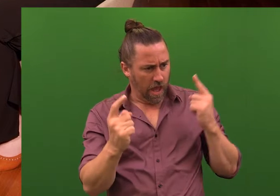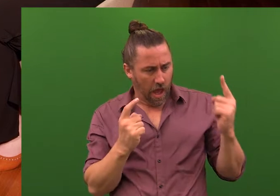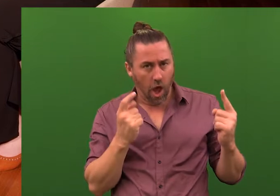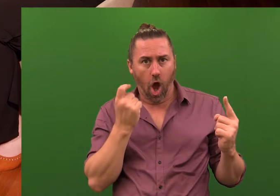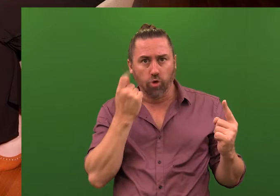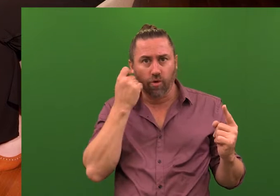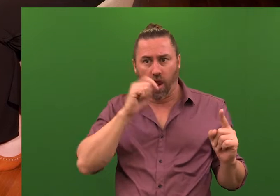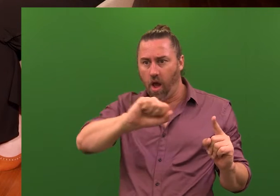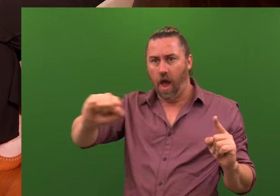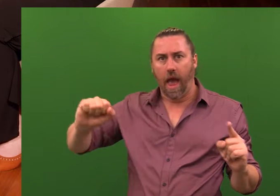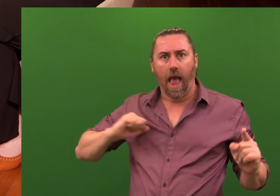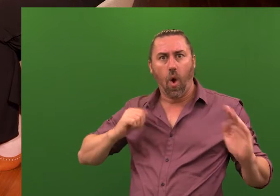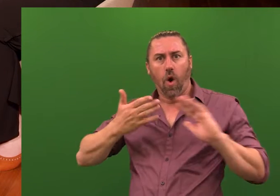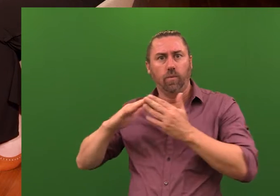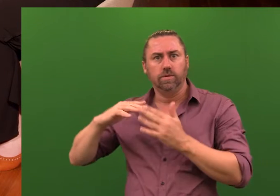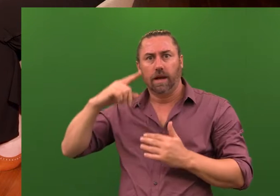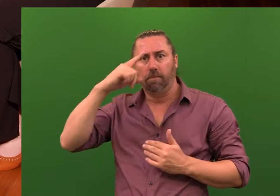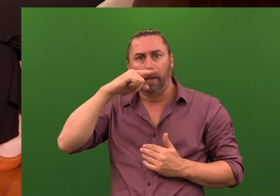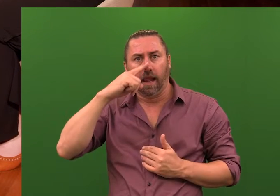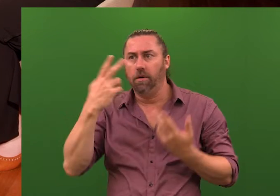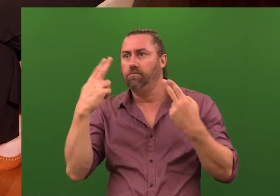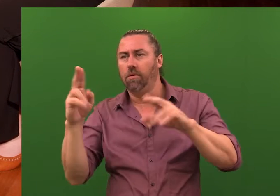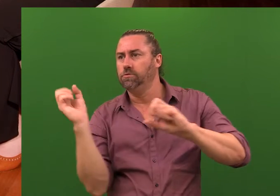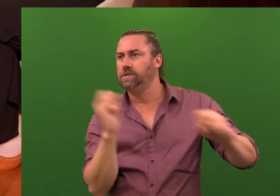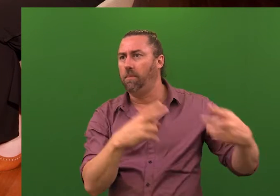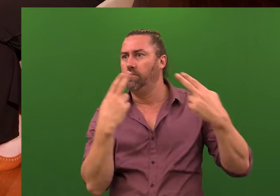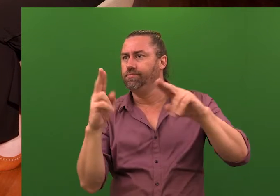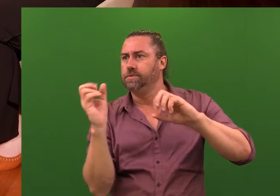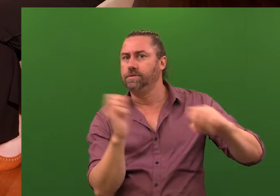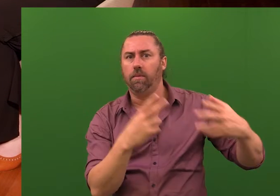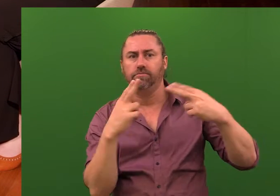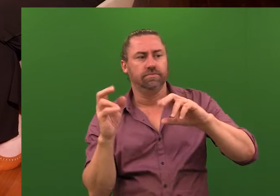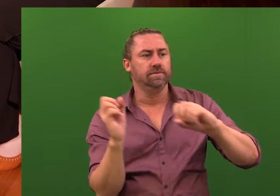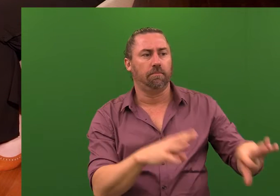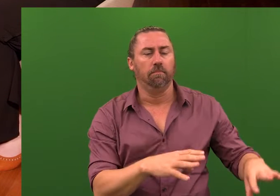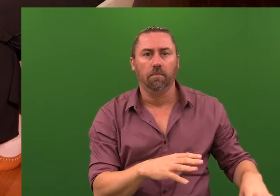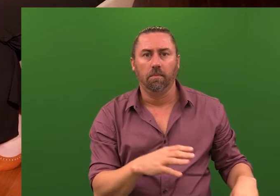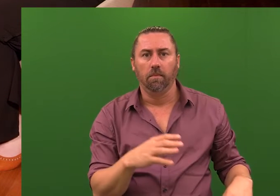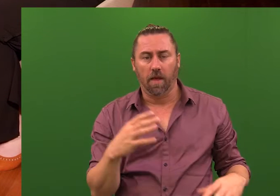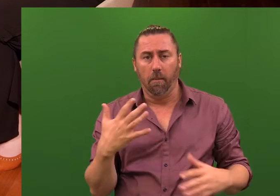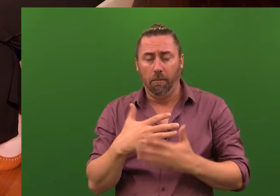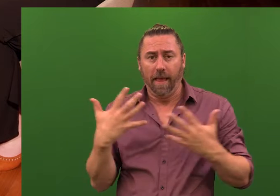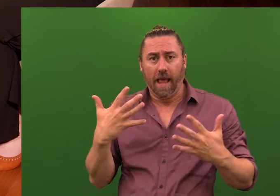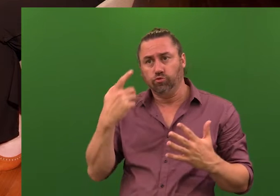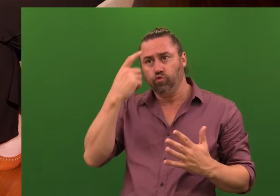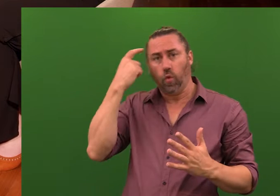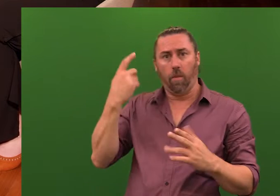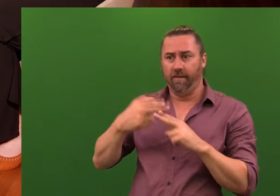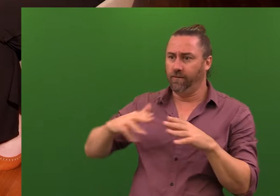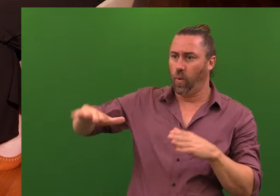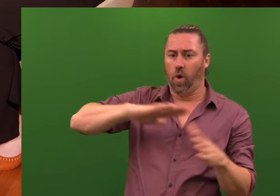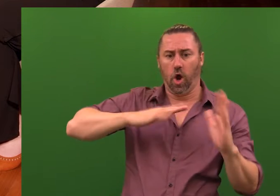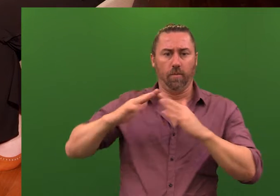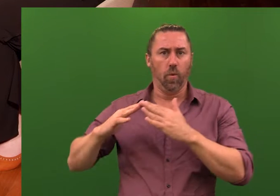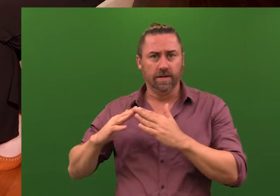brown sugar and presented in a mound on the floor of a darkened room. Can you tell us about